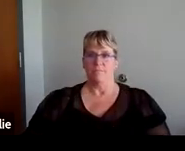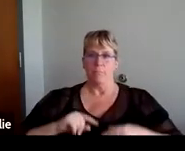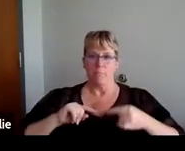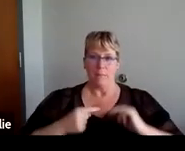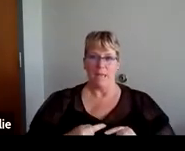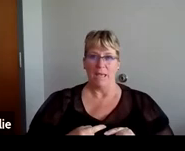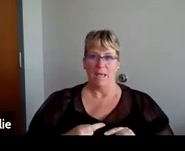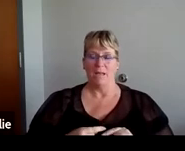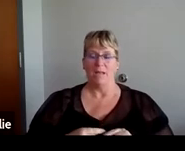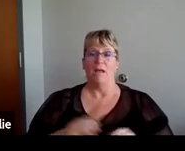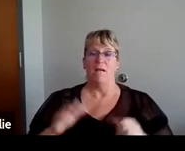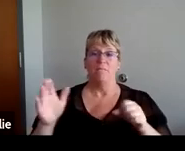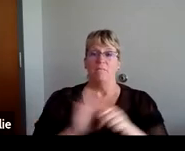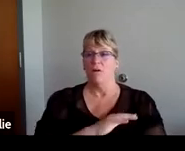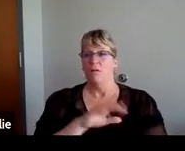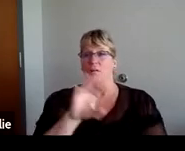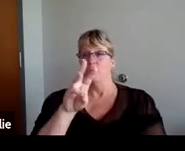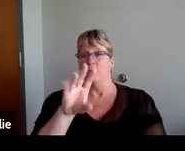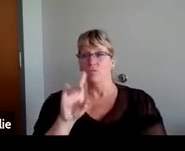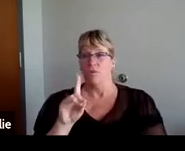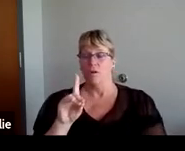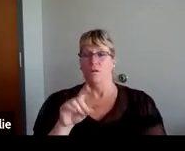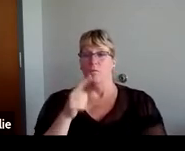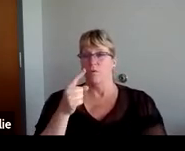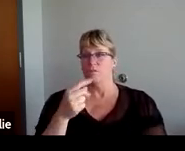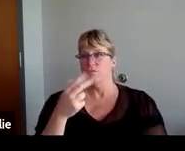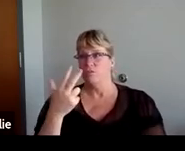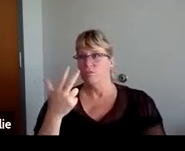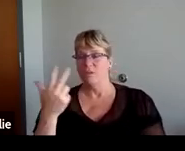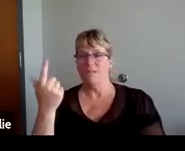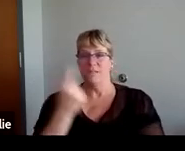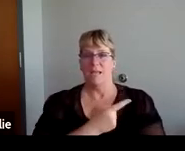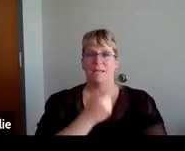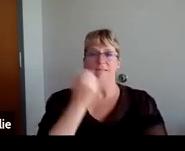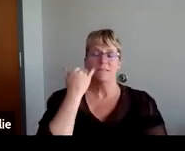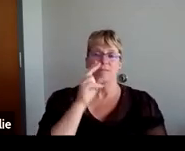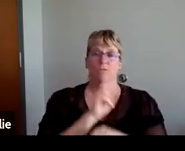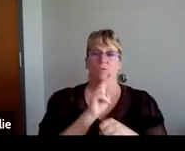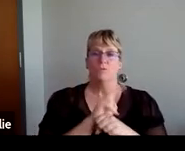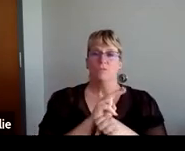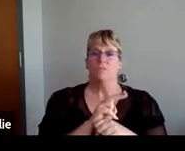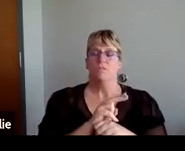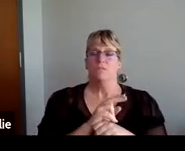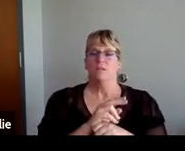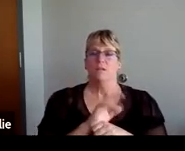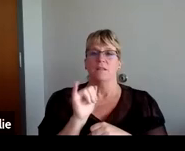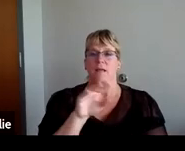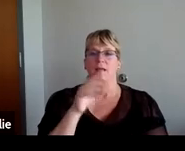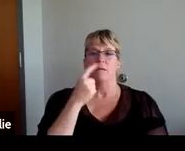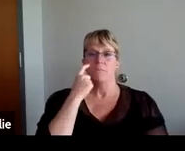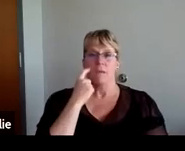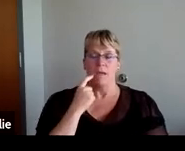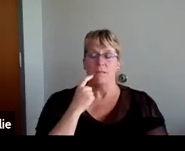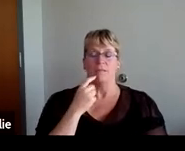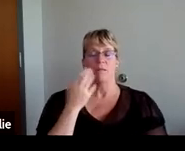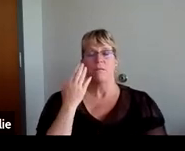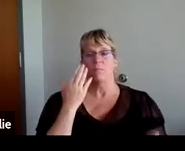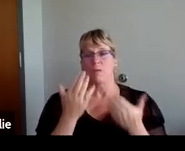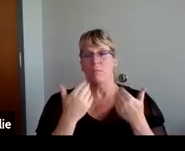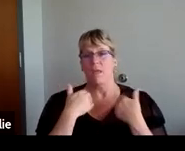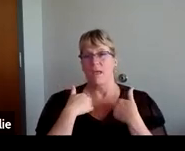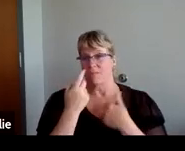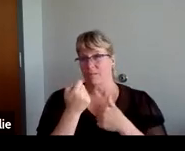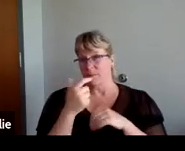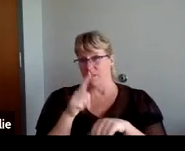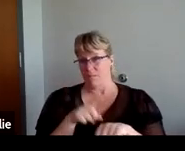full-blown withdrawal occurs about 1 to 3 days. If it's a person who's using a longer half-life agent like methadone, it may actually take a little